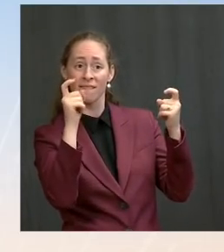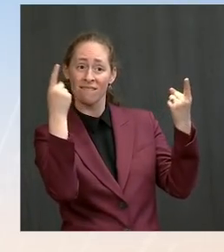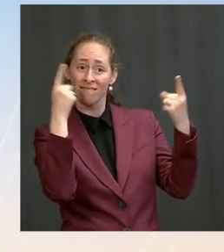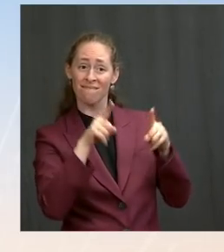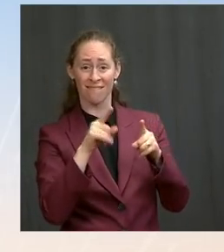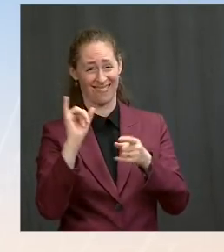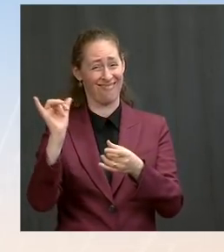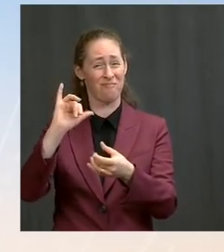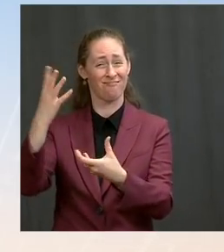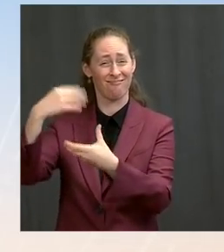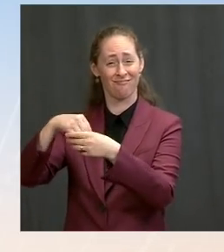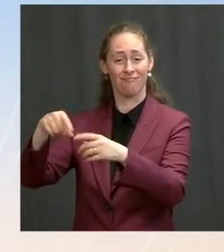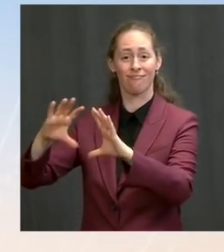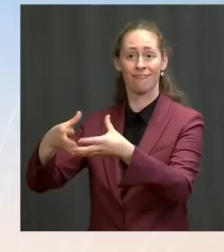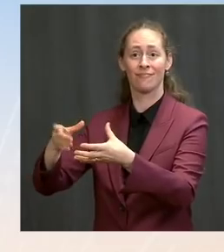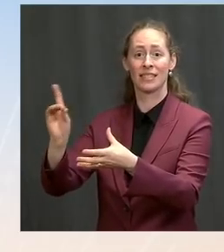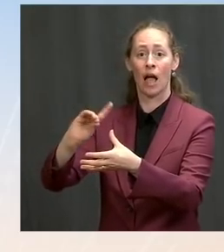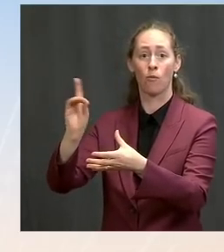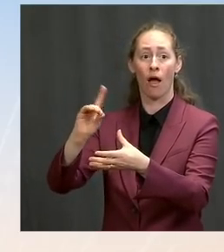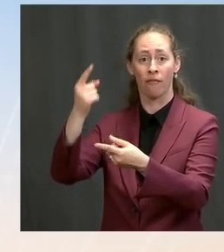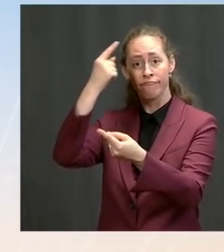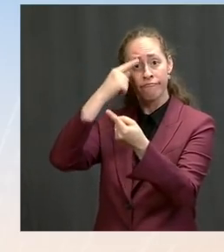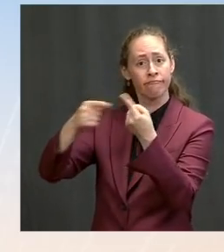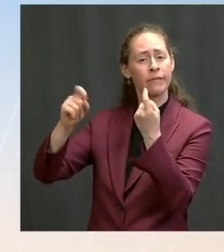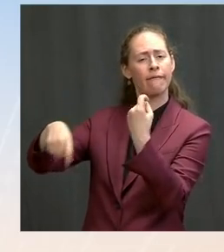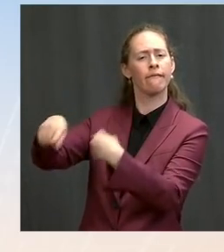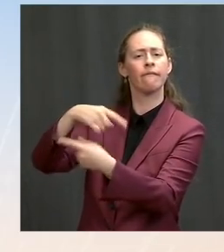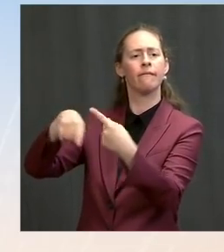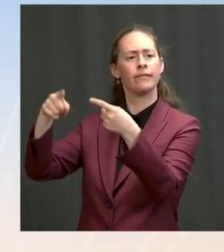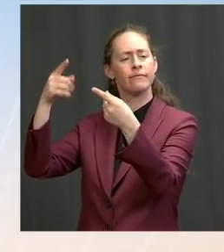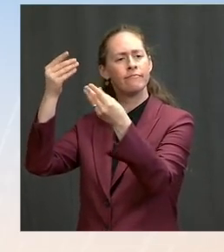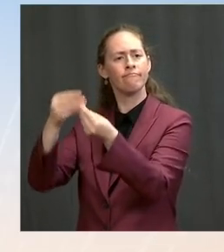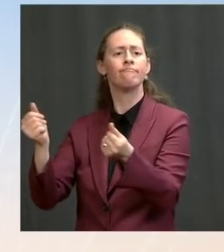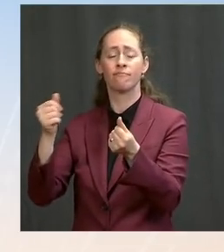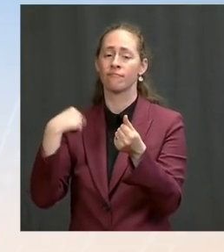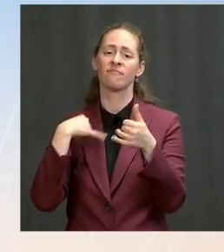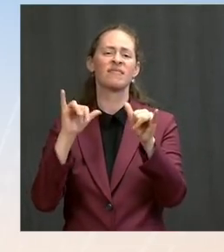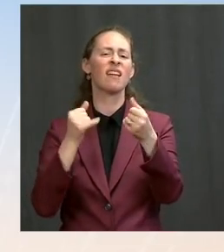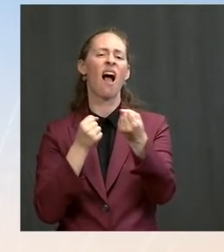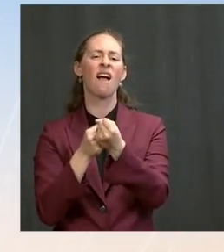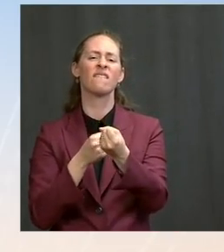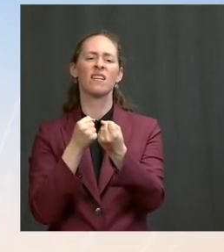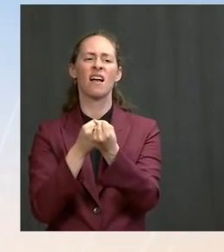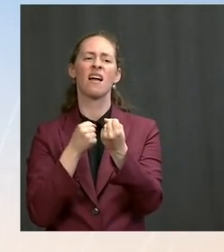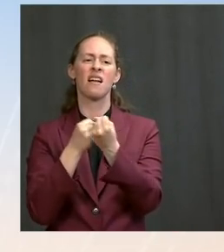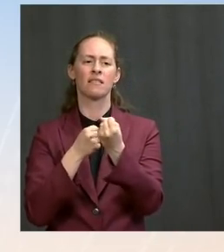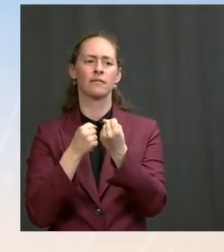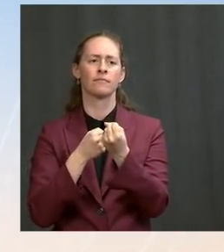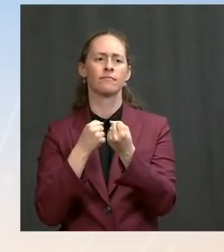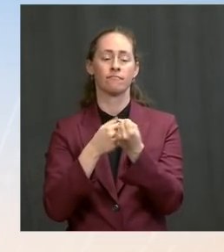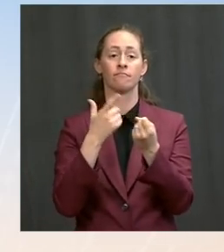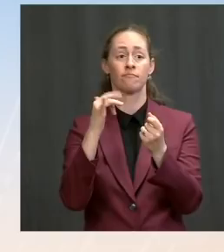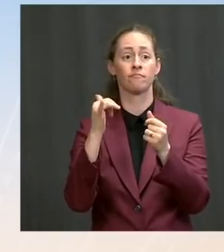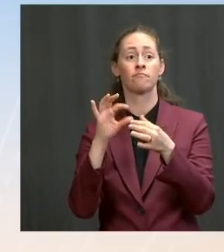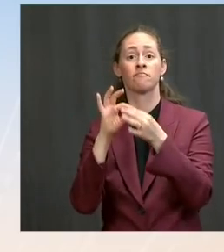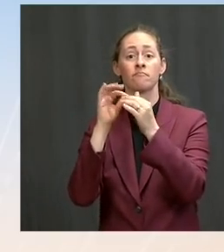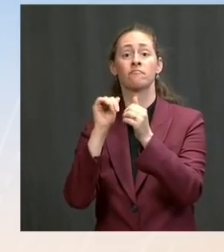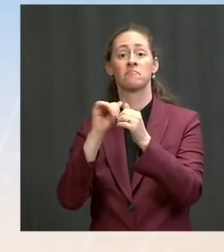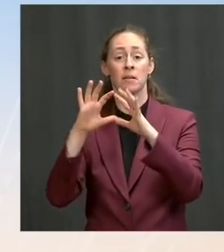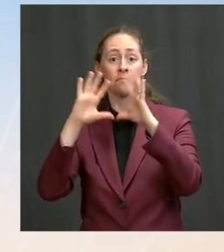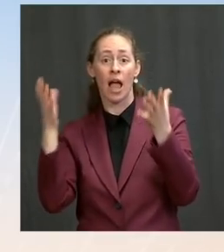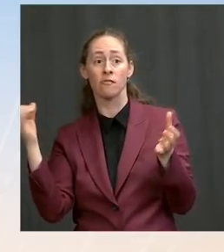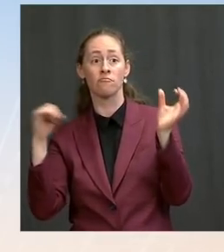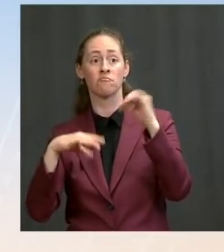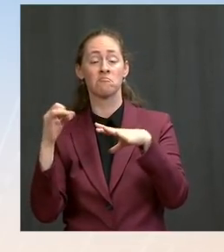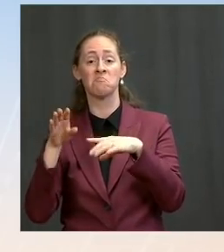that process proceeds. What the president will continue to advocate for aggressively in the reconciliation package are key priorities that were